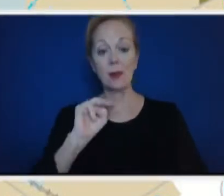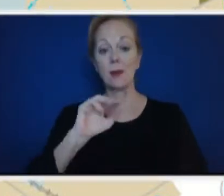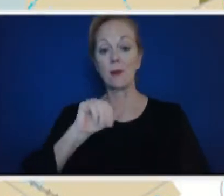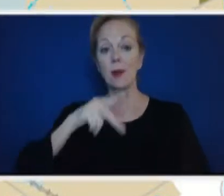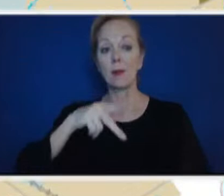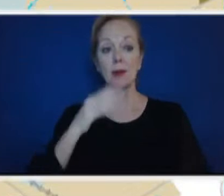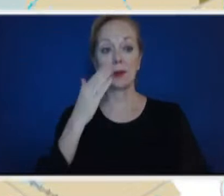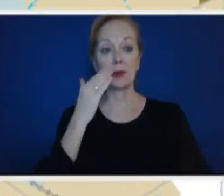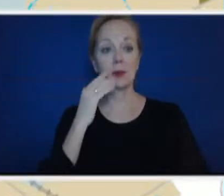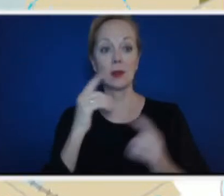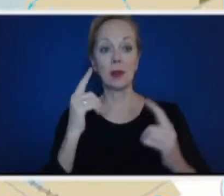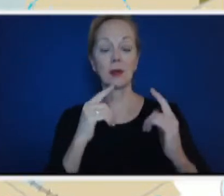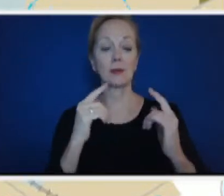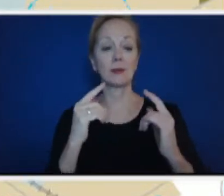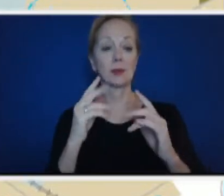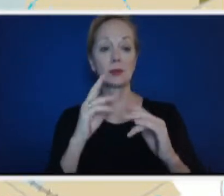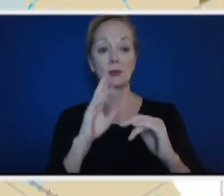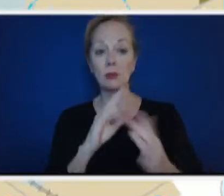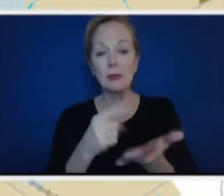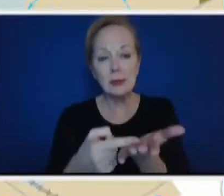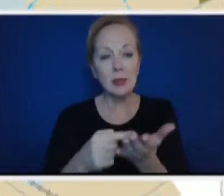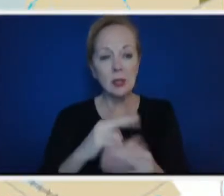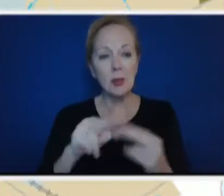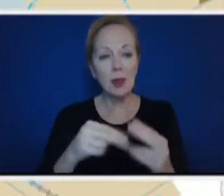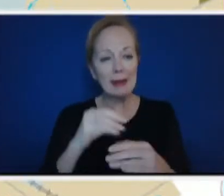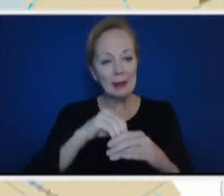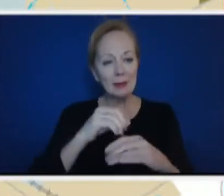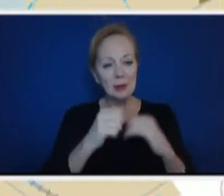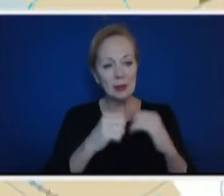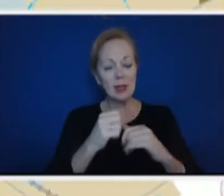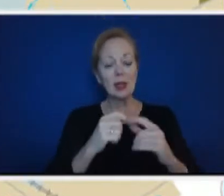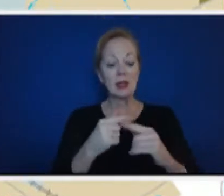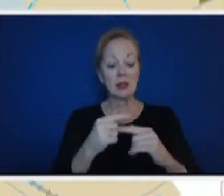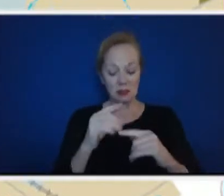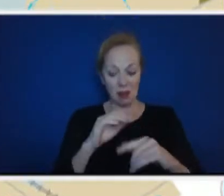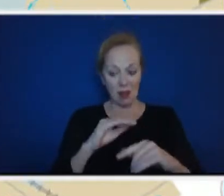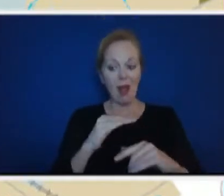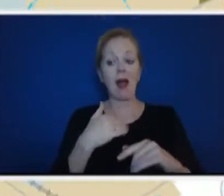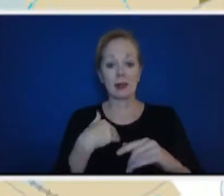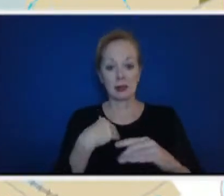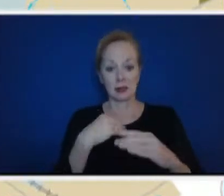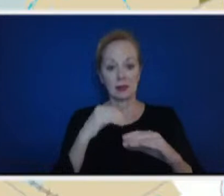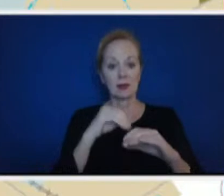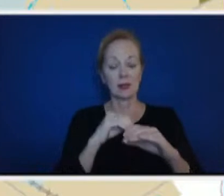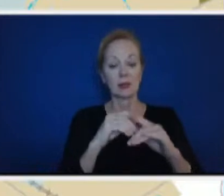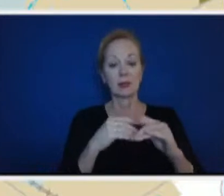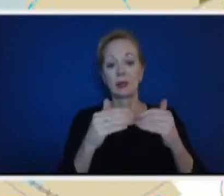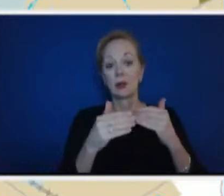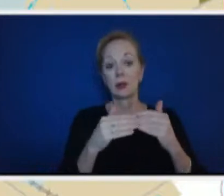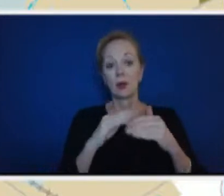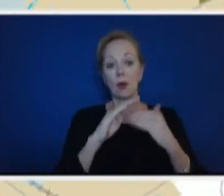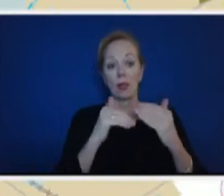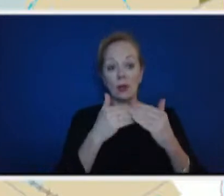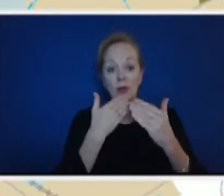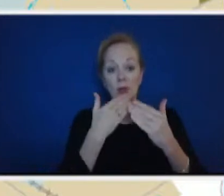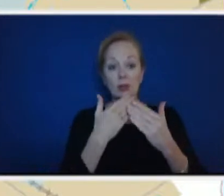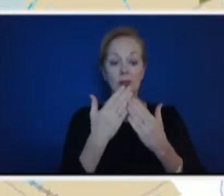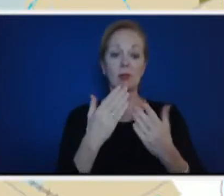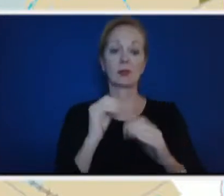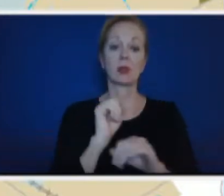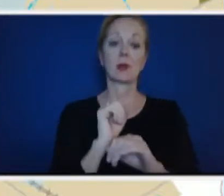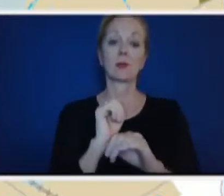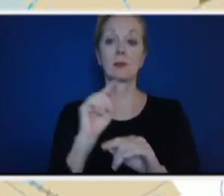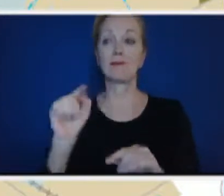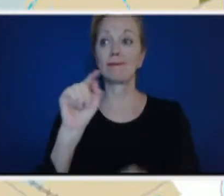been a lot of talk about infrastructure. This is actually an area that has infrastructure and is close to all the goods and services and jobs around.